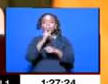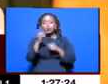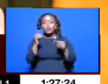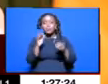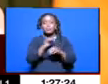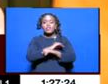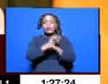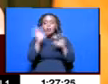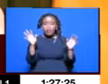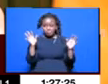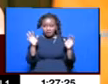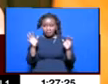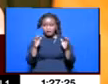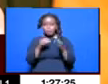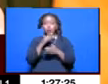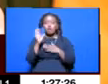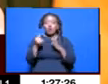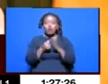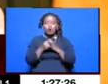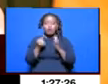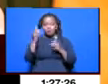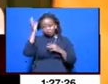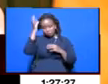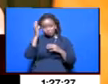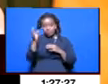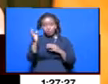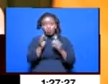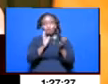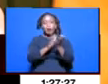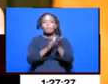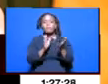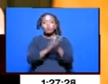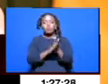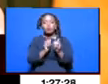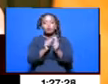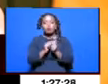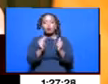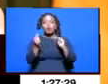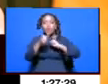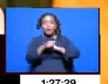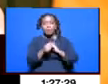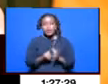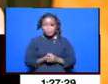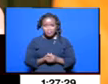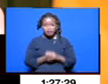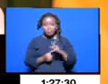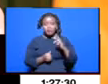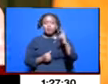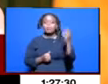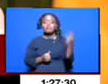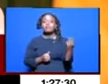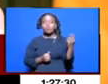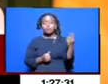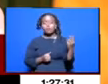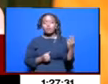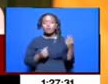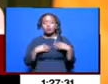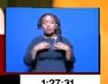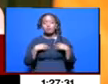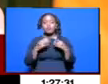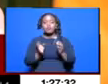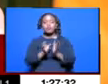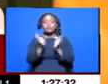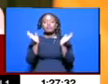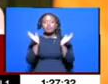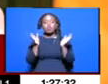rationale and content of the proposal for amendment, and secondly to sensitize the general public and harness